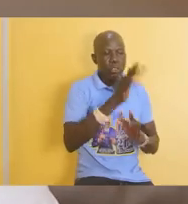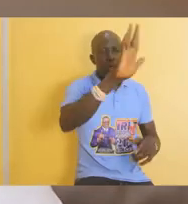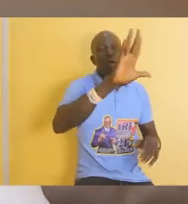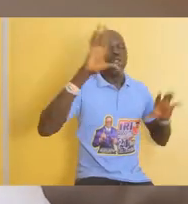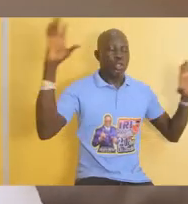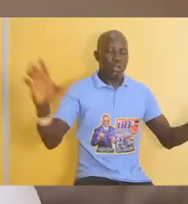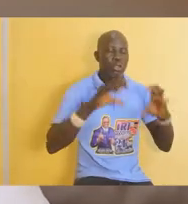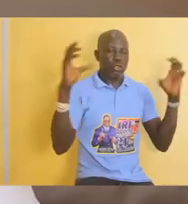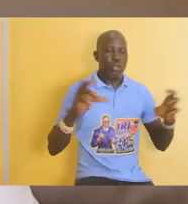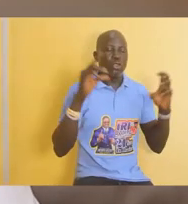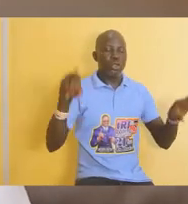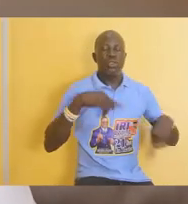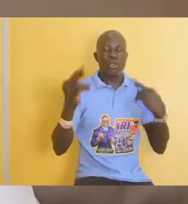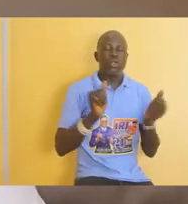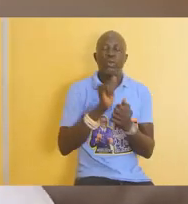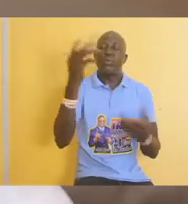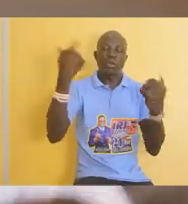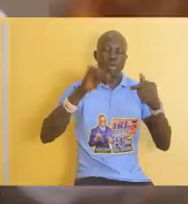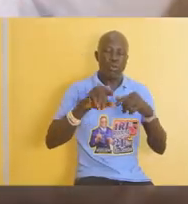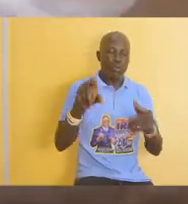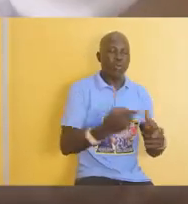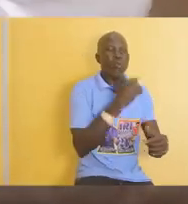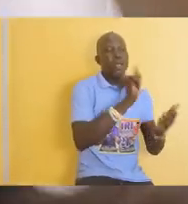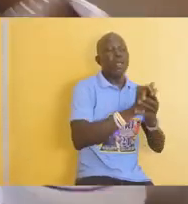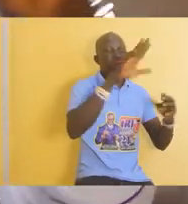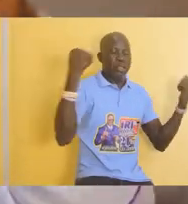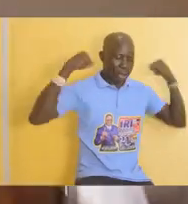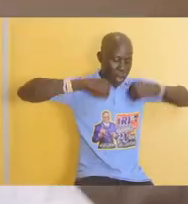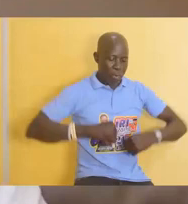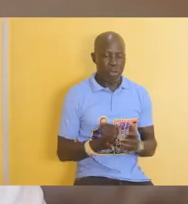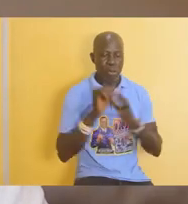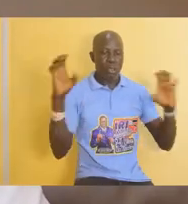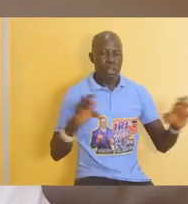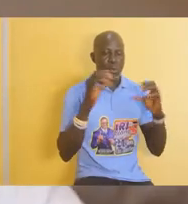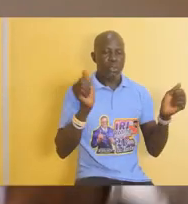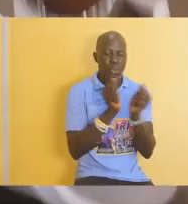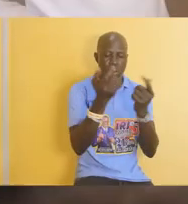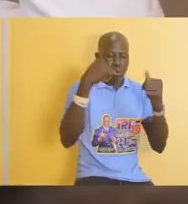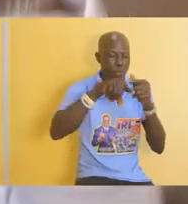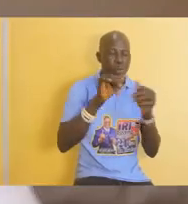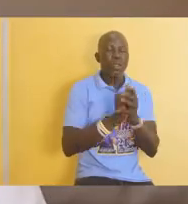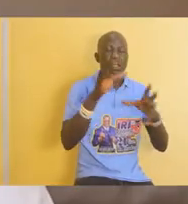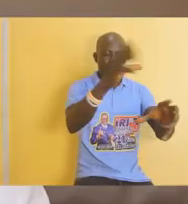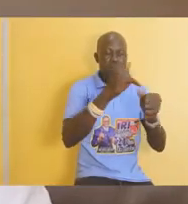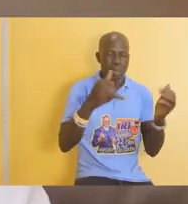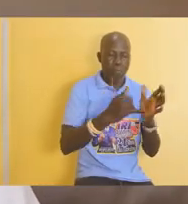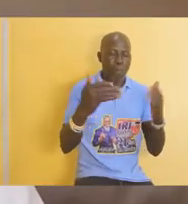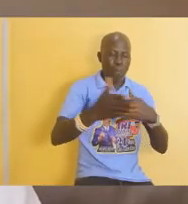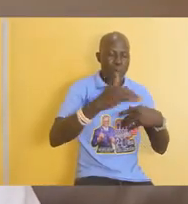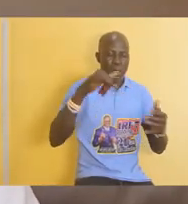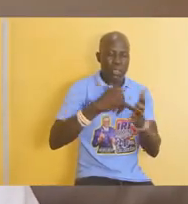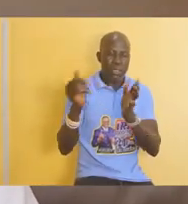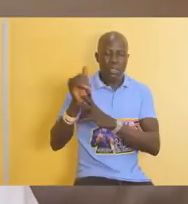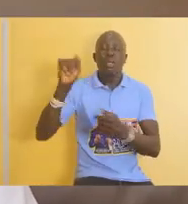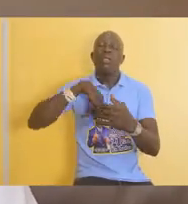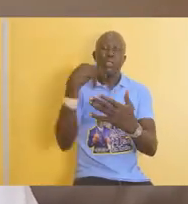Ayẹyẹ rẹ ma de loruko Jesu. Amen. Salvation will come from. Aṣọ ayẹ tí ayé gbà lọ́wọ́ ẹ̀. The government celebration dey fukin wọ́n. O ya gbà á padà. Amen.